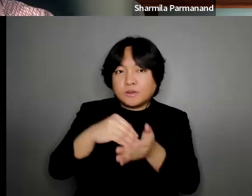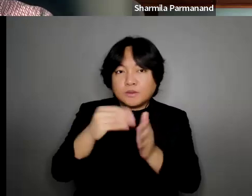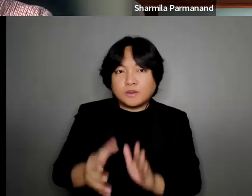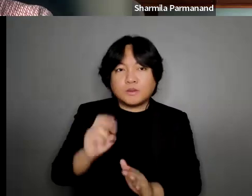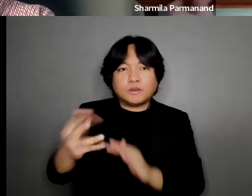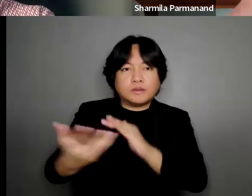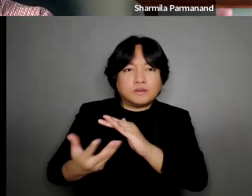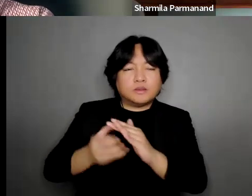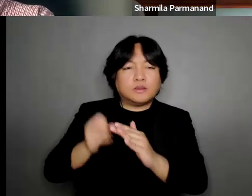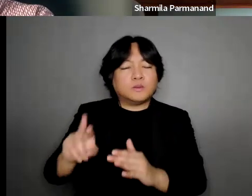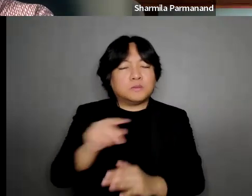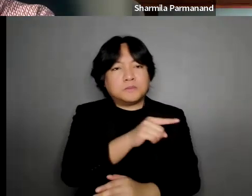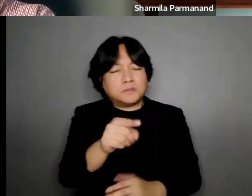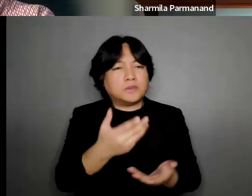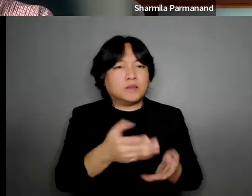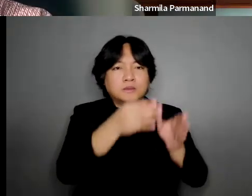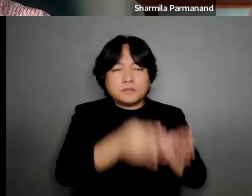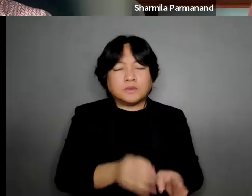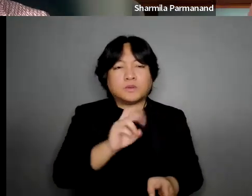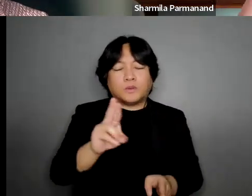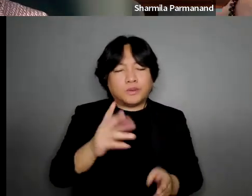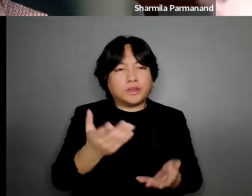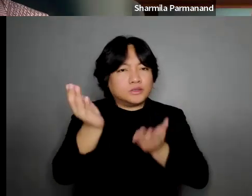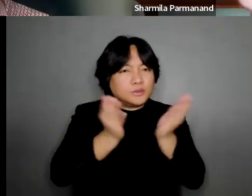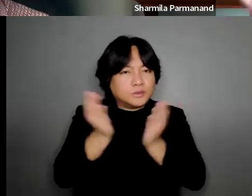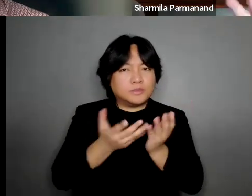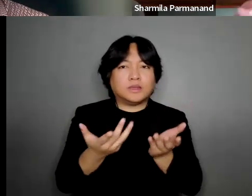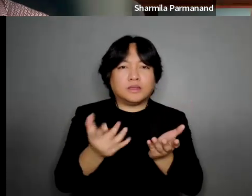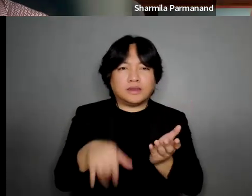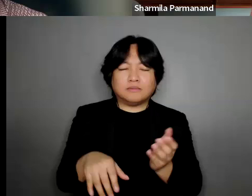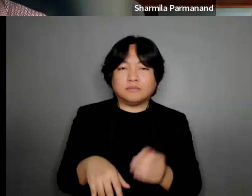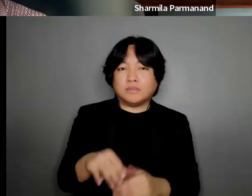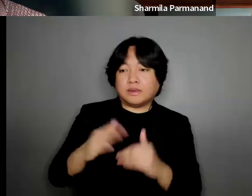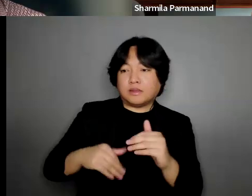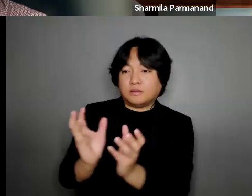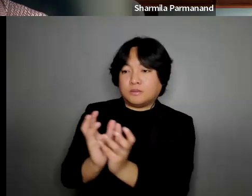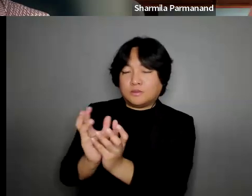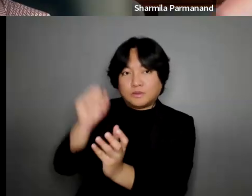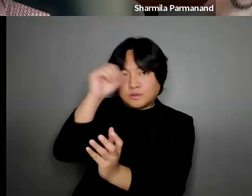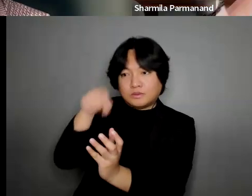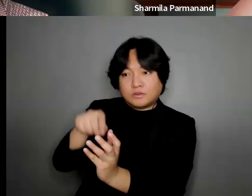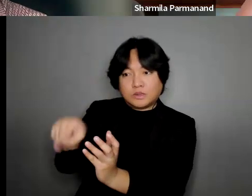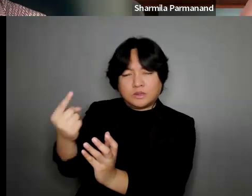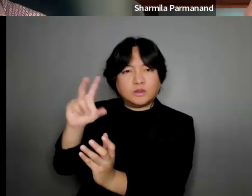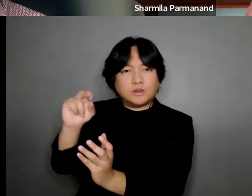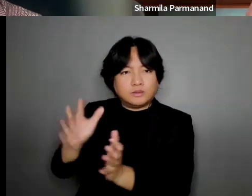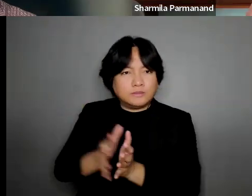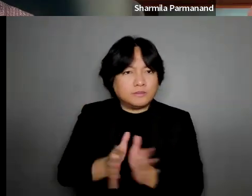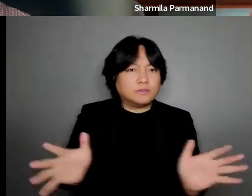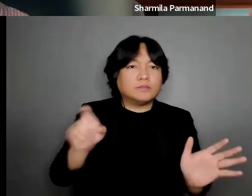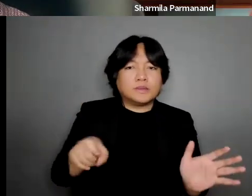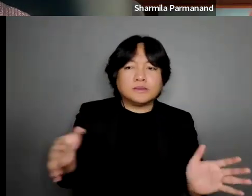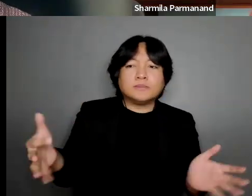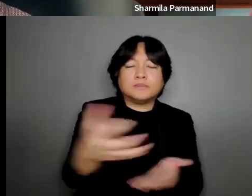clients and customers and as though we are service providers instead of as a community of scholars. So kailangan natin to have those conversations with